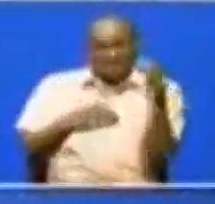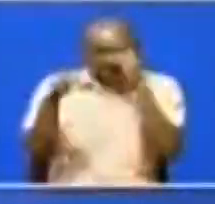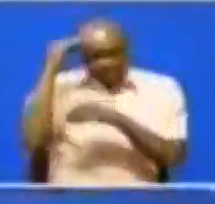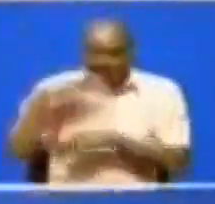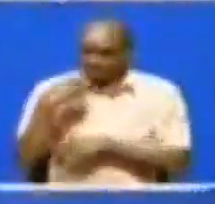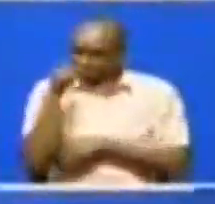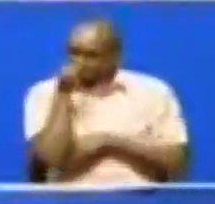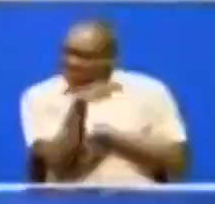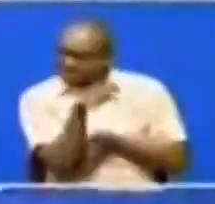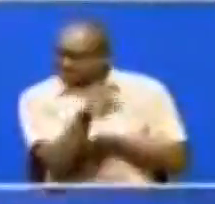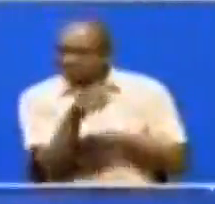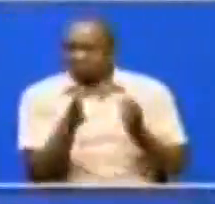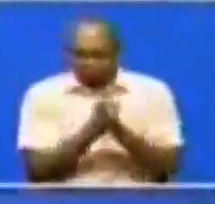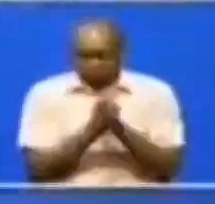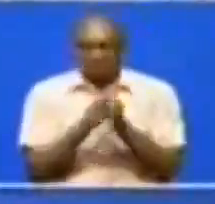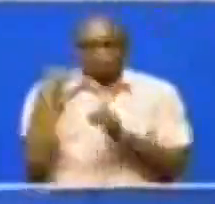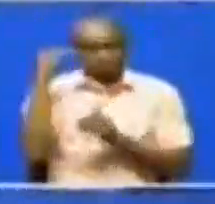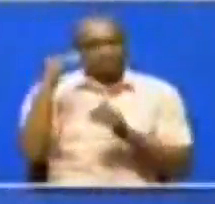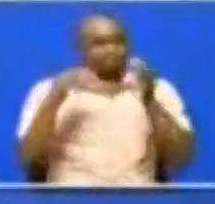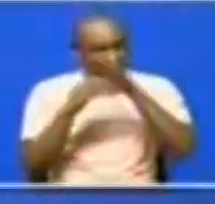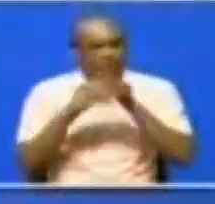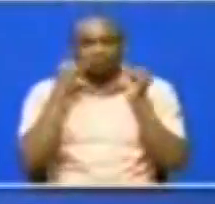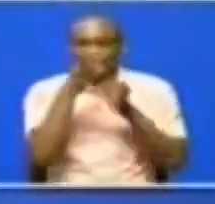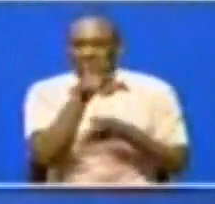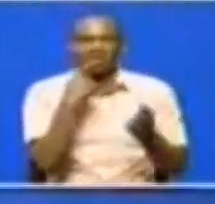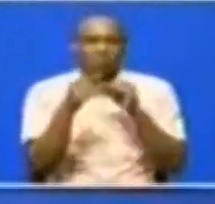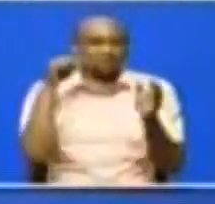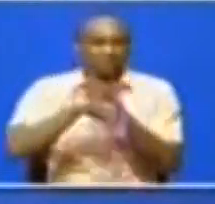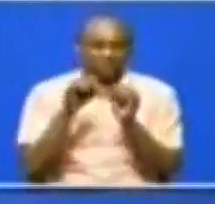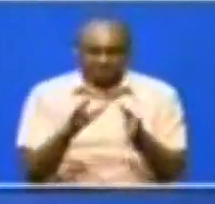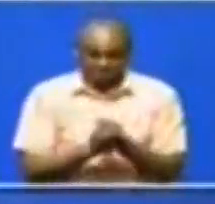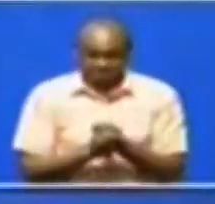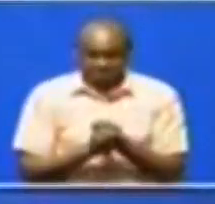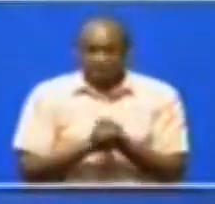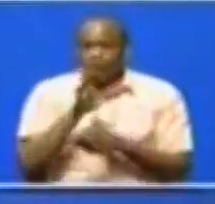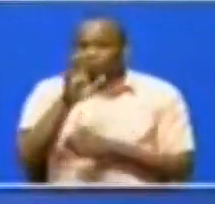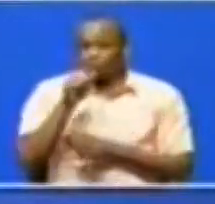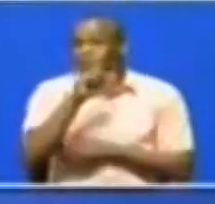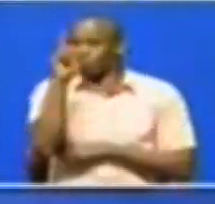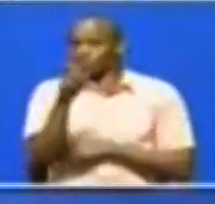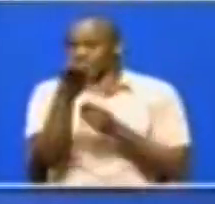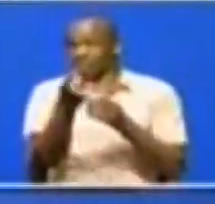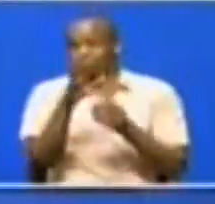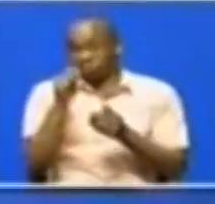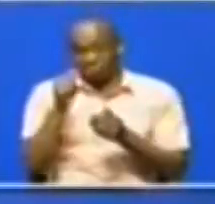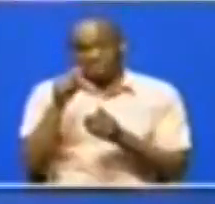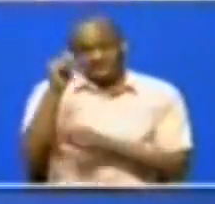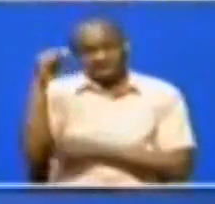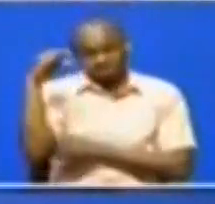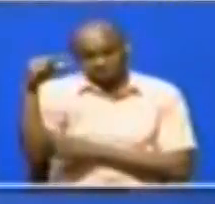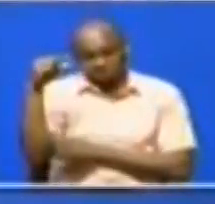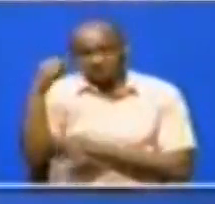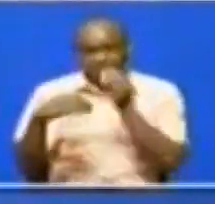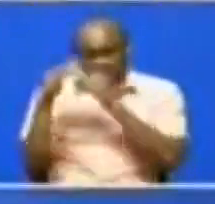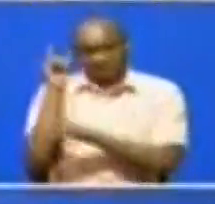digest a rather not so talked about Supreme Court finding. I am present. In response to a question raised by Attorney General